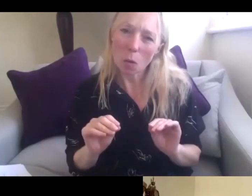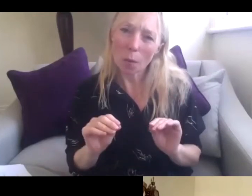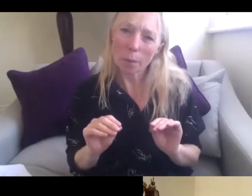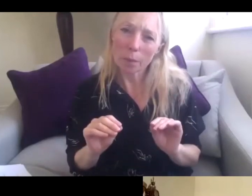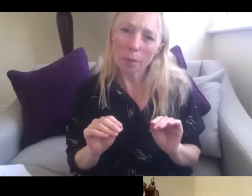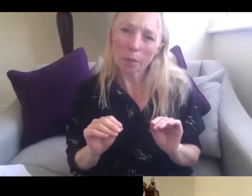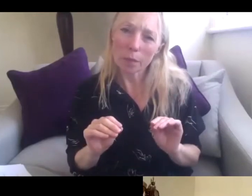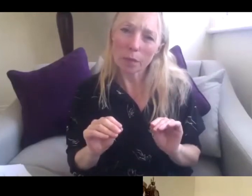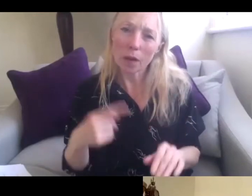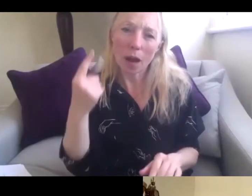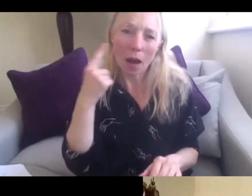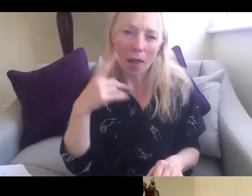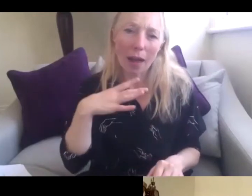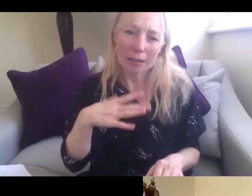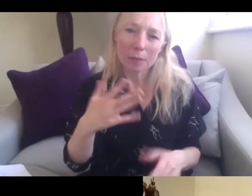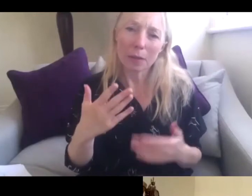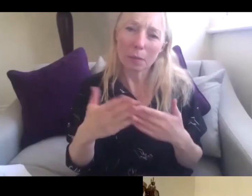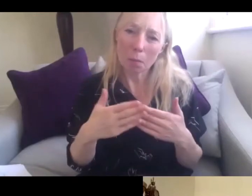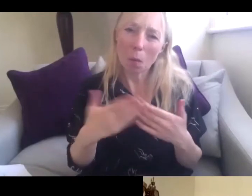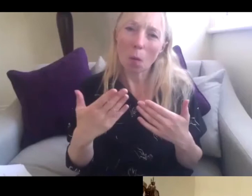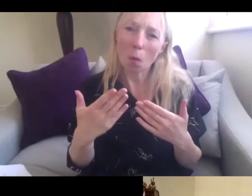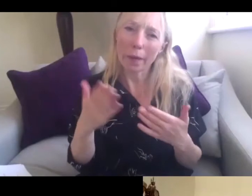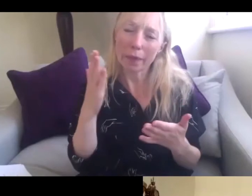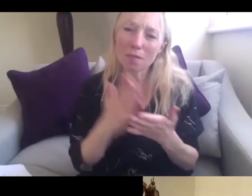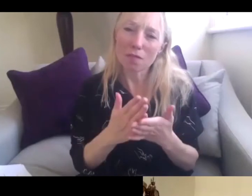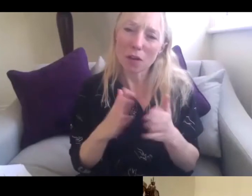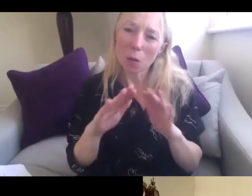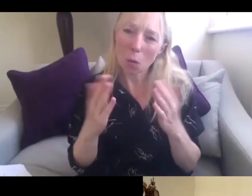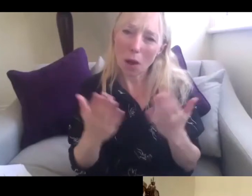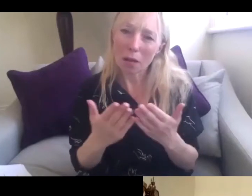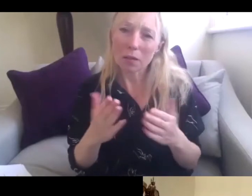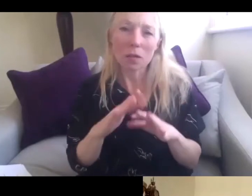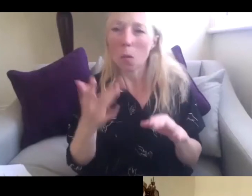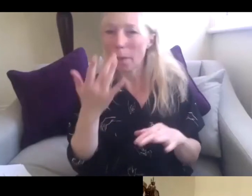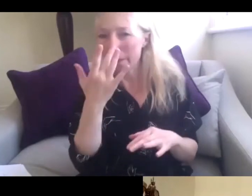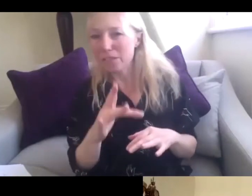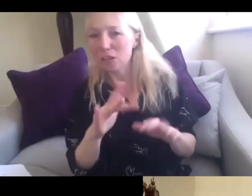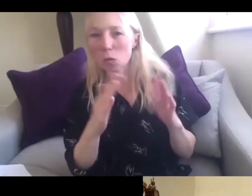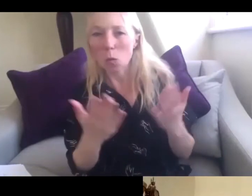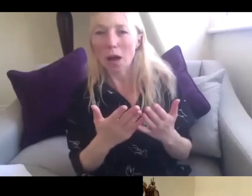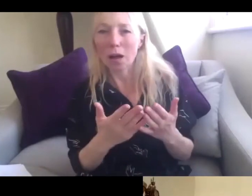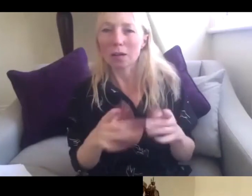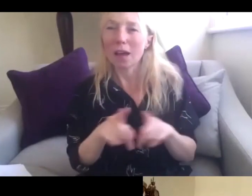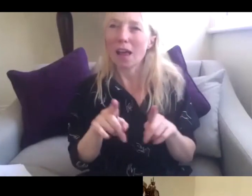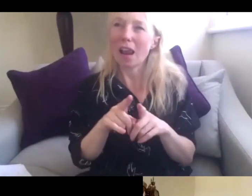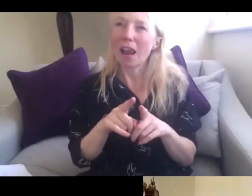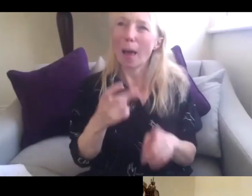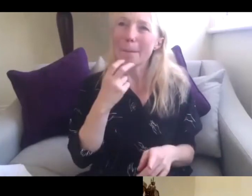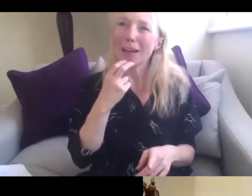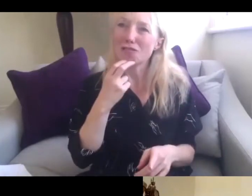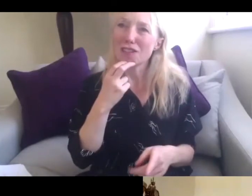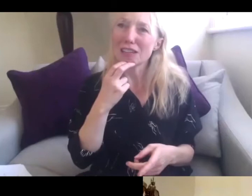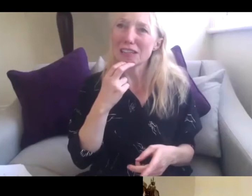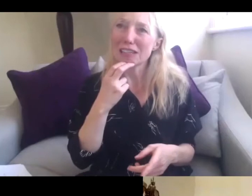be more in the real world rather than the fictional world for a few years, almost like recharging batteries, because I knew I was going to go